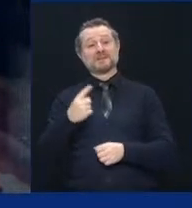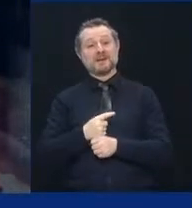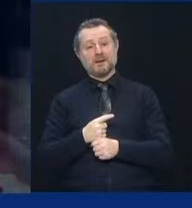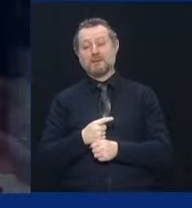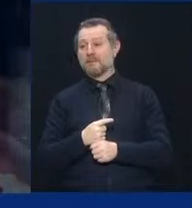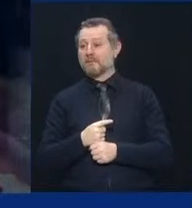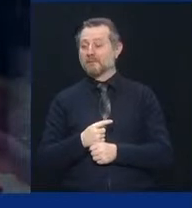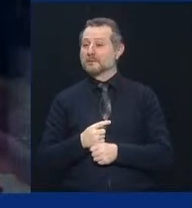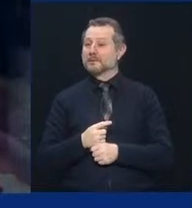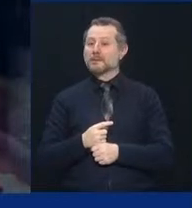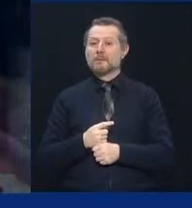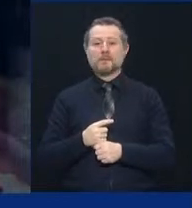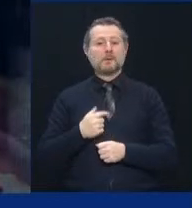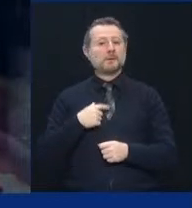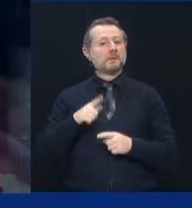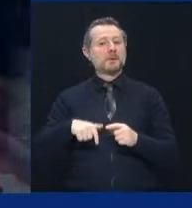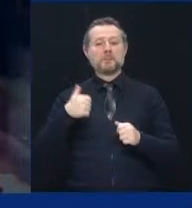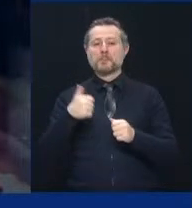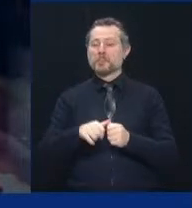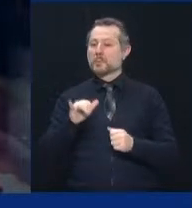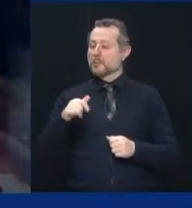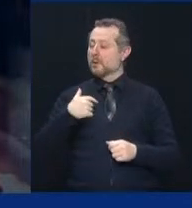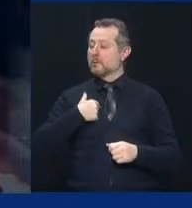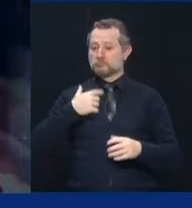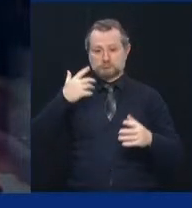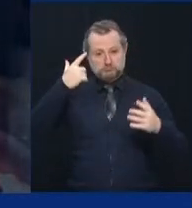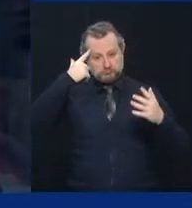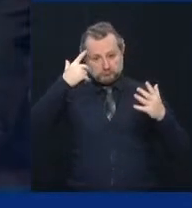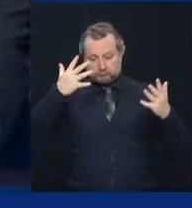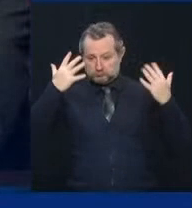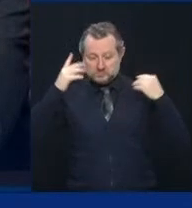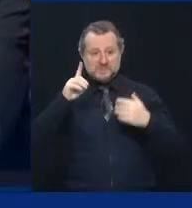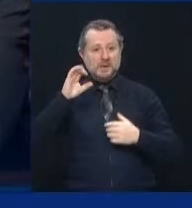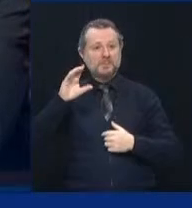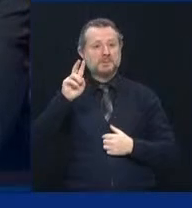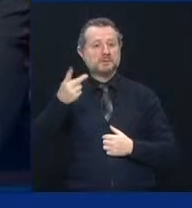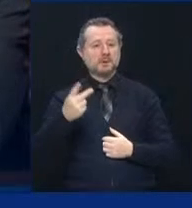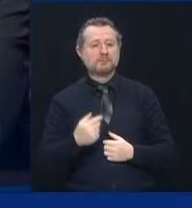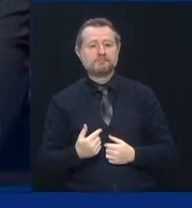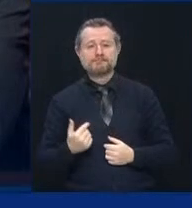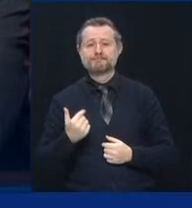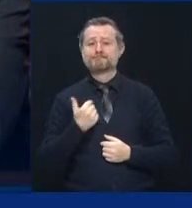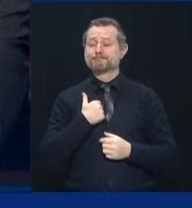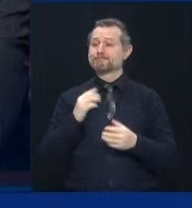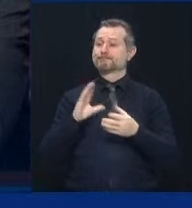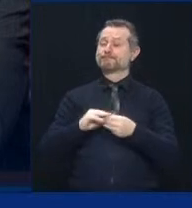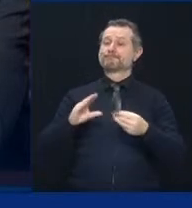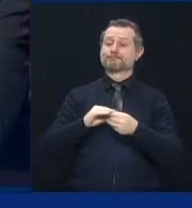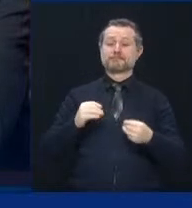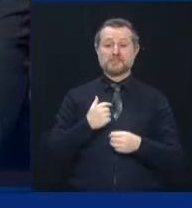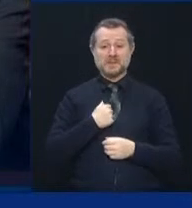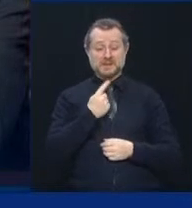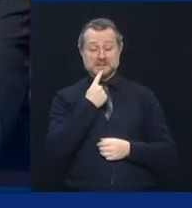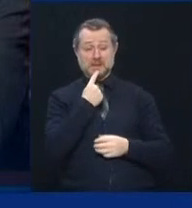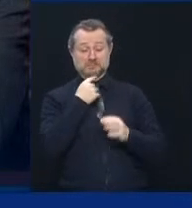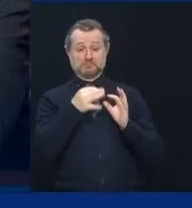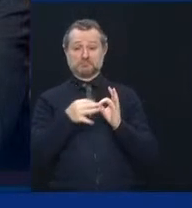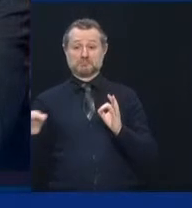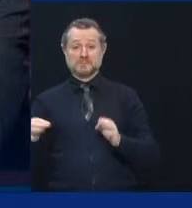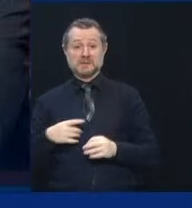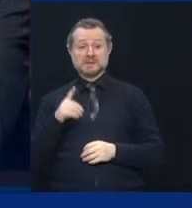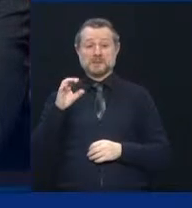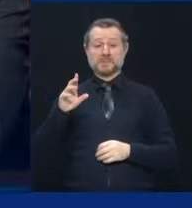which I don't remember, but let's call it December 2nd, what we said on December 2nd was we were